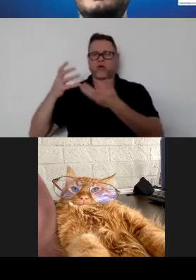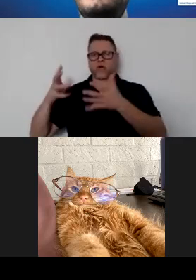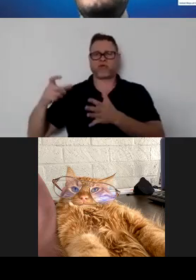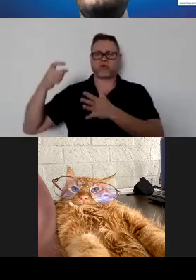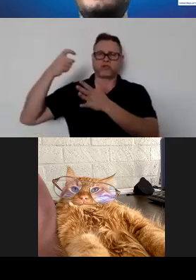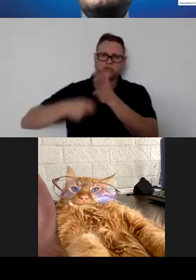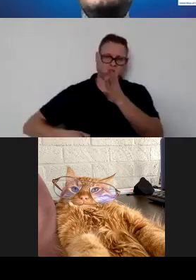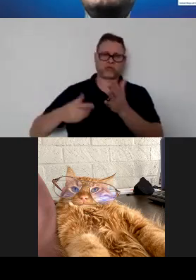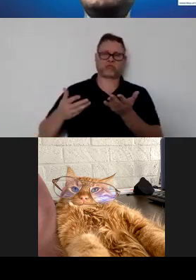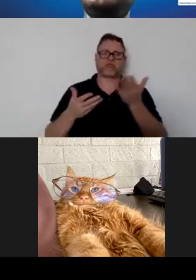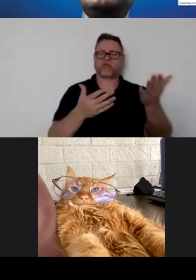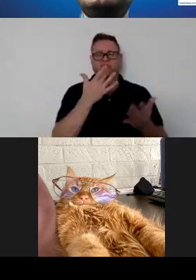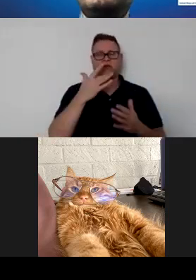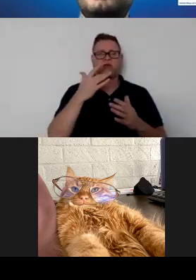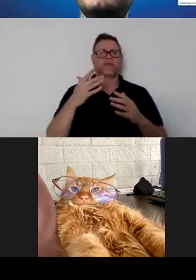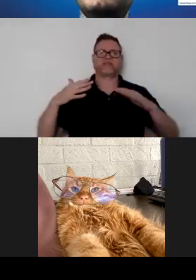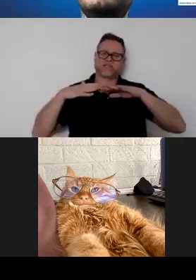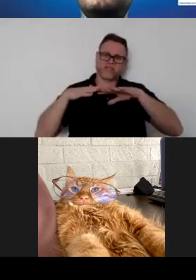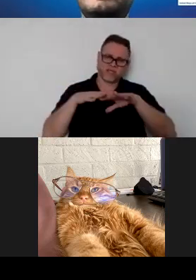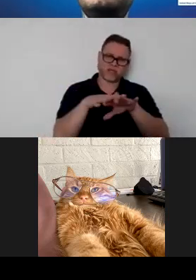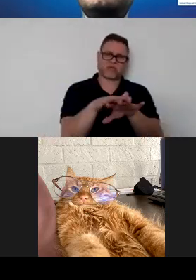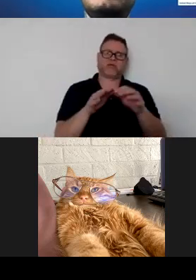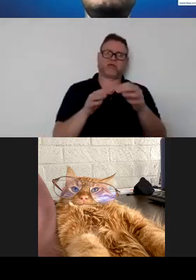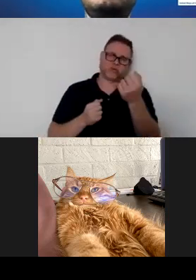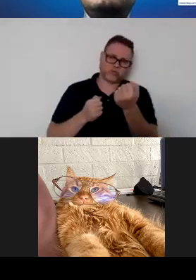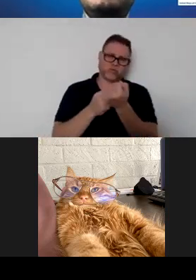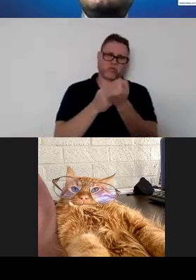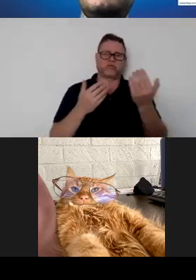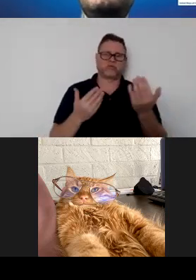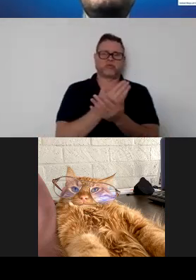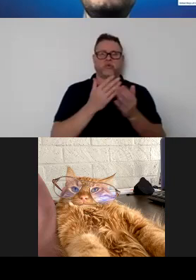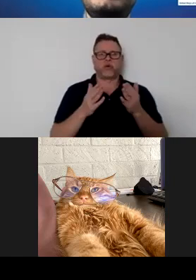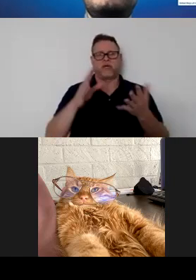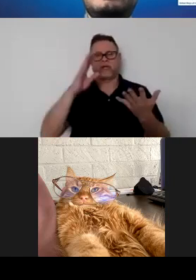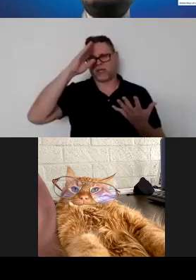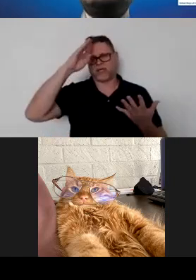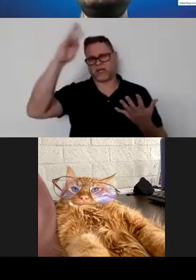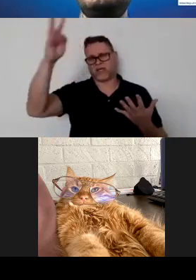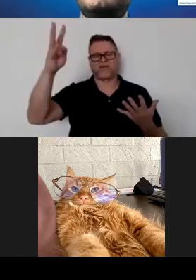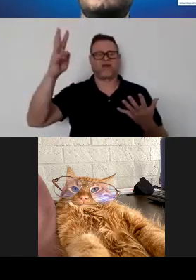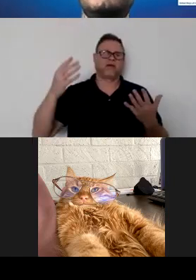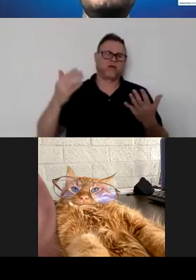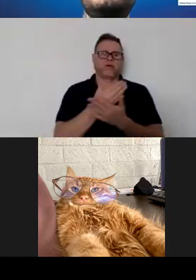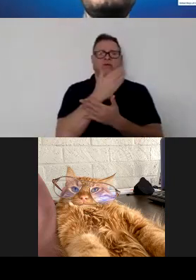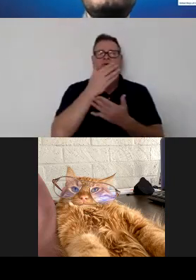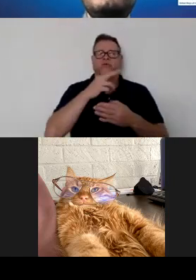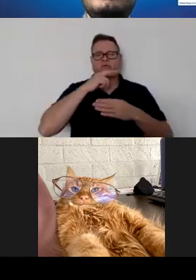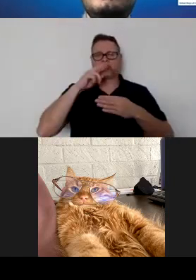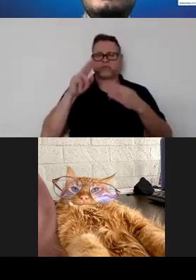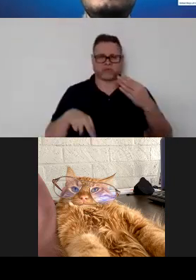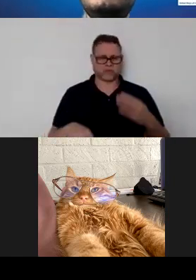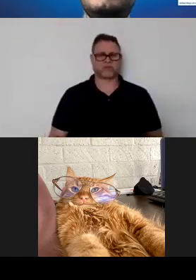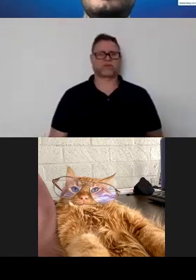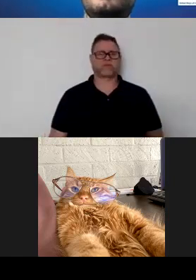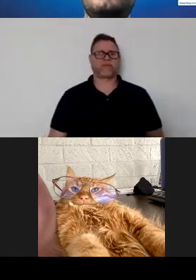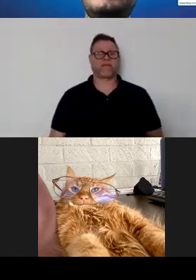provide. Rather, it's to integrate these supports in new ways that lead to innovative and improved results.